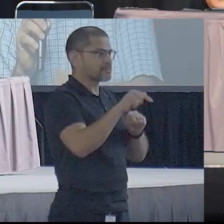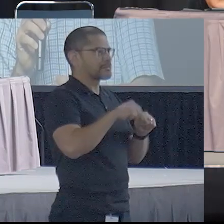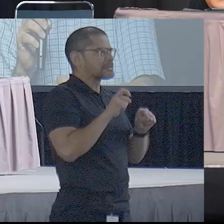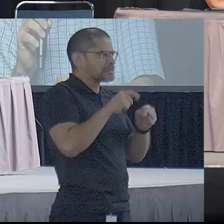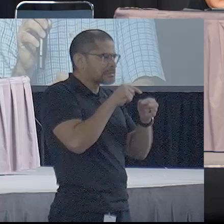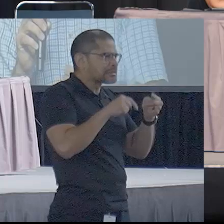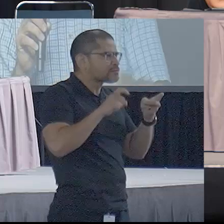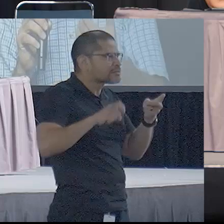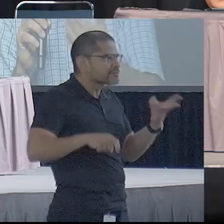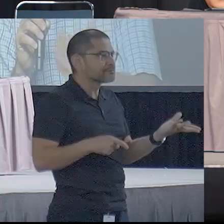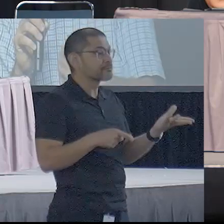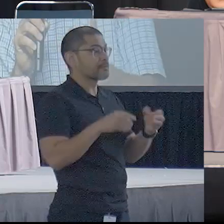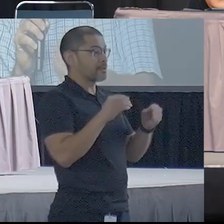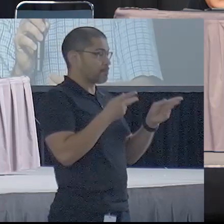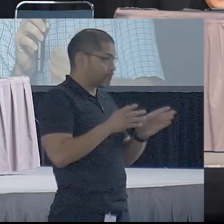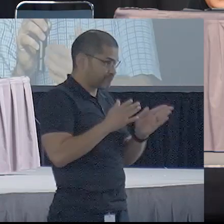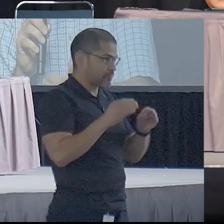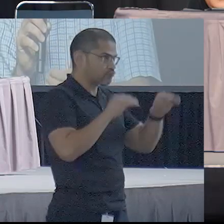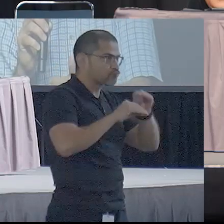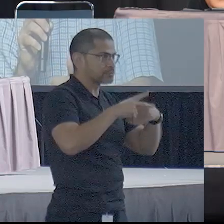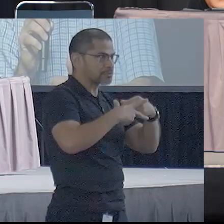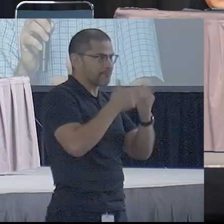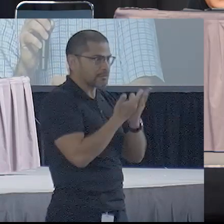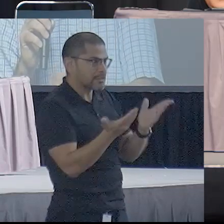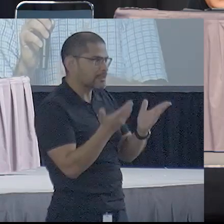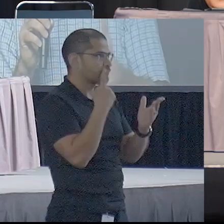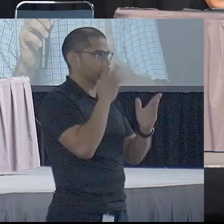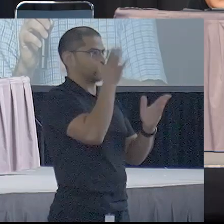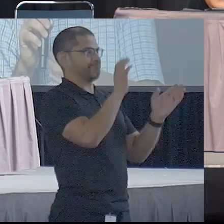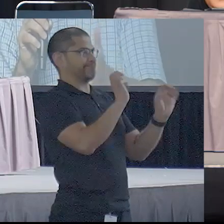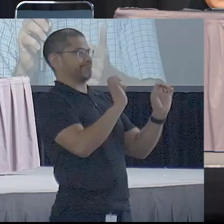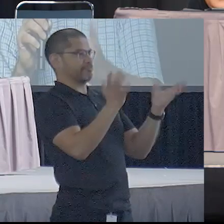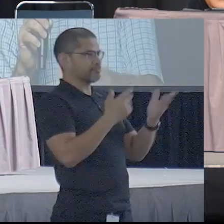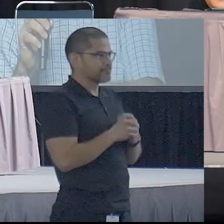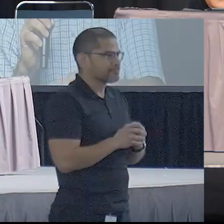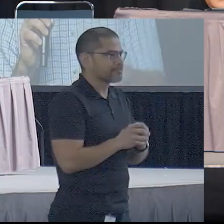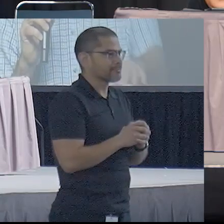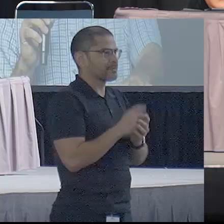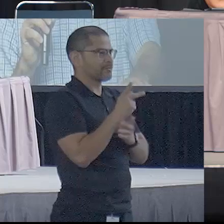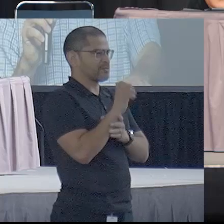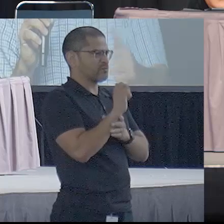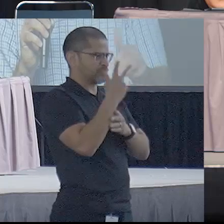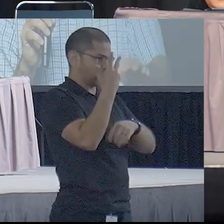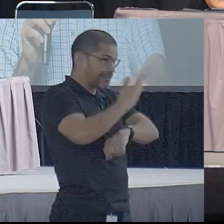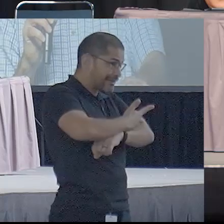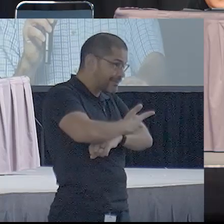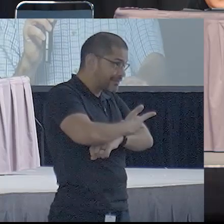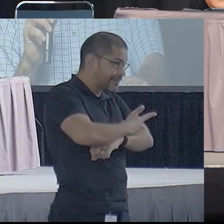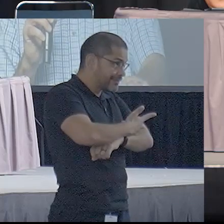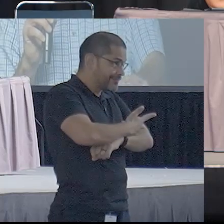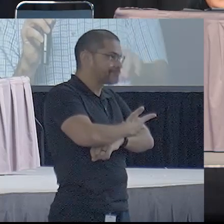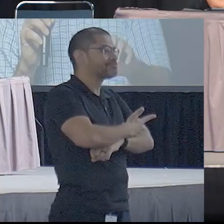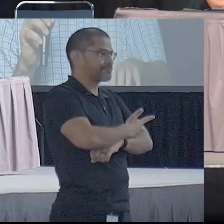need to prepare for, what you need to put in your 72-hour emergency kit. You don't get that anywhere else. And I will tell you, the